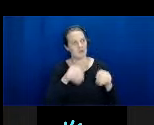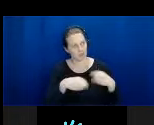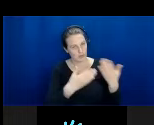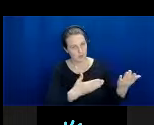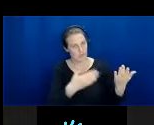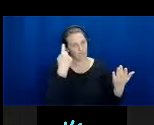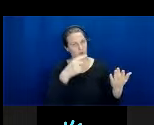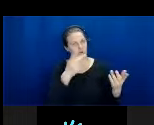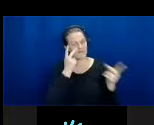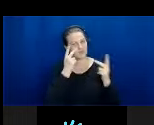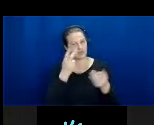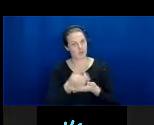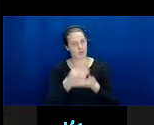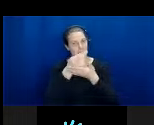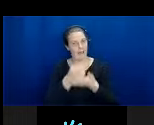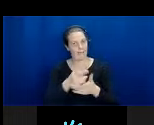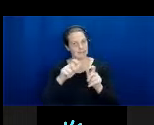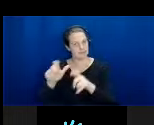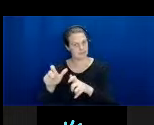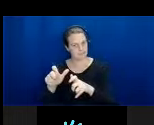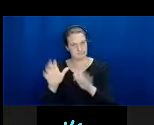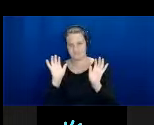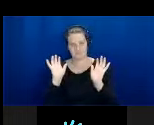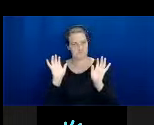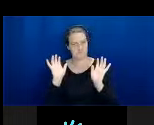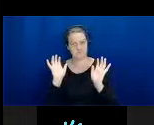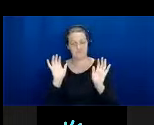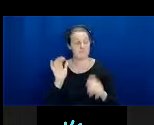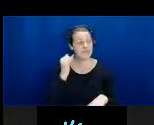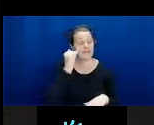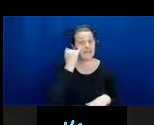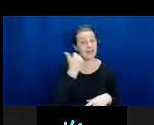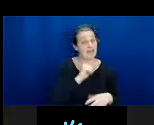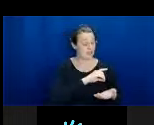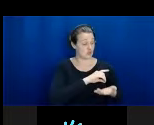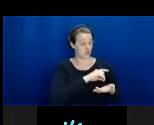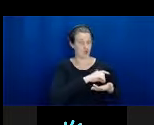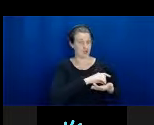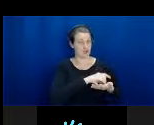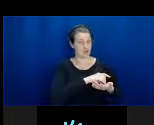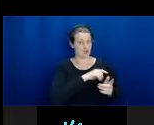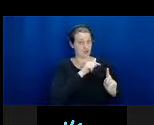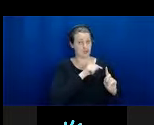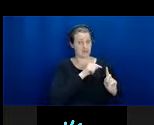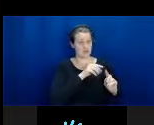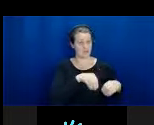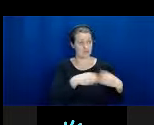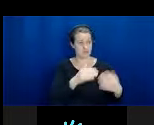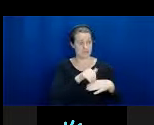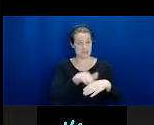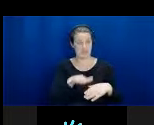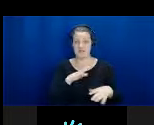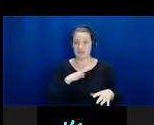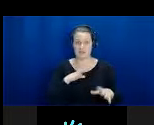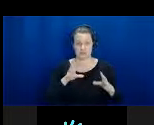assessment. And if any provider sends it, that would work. We just do want at